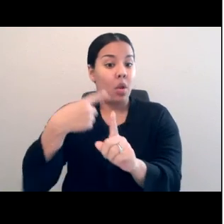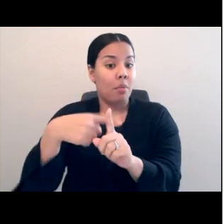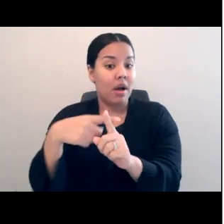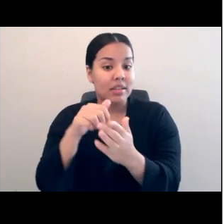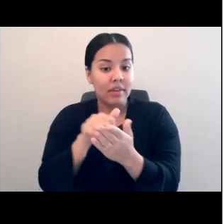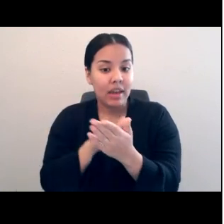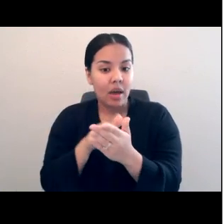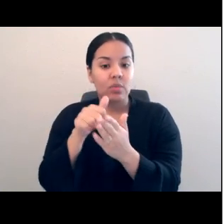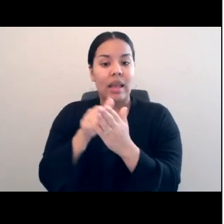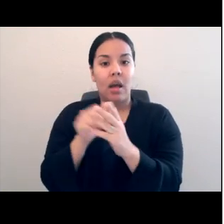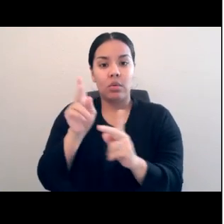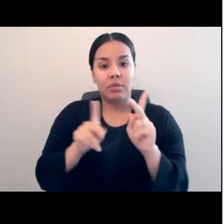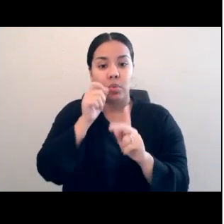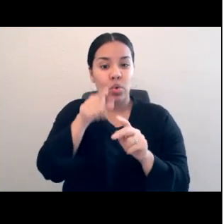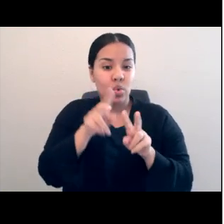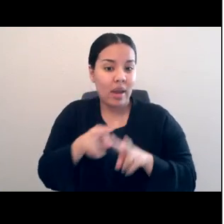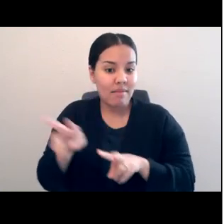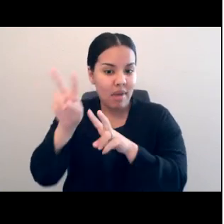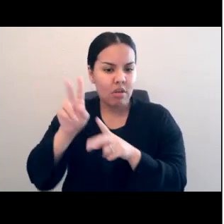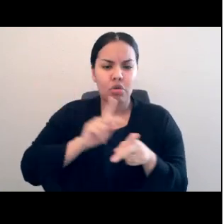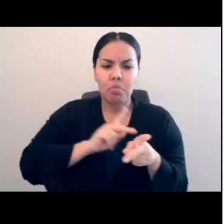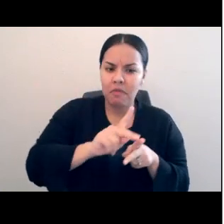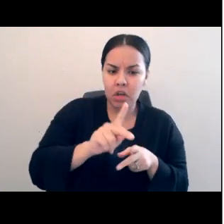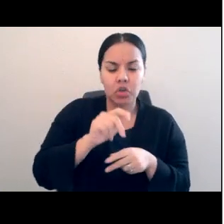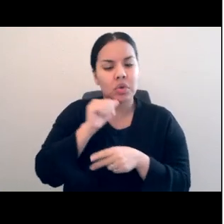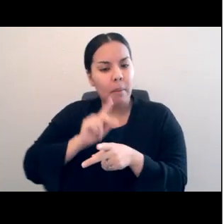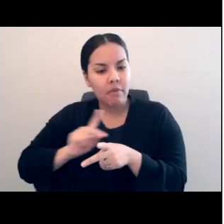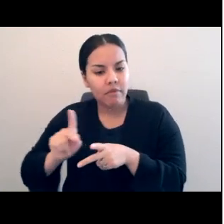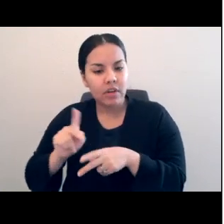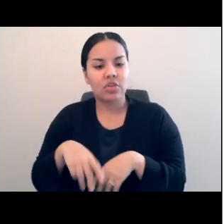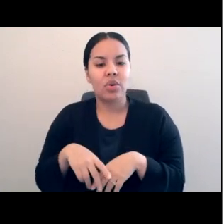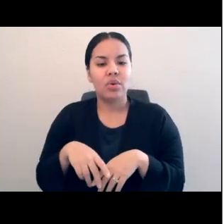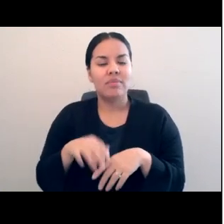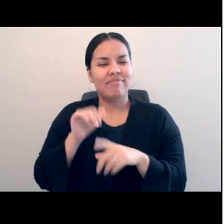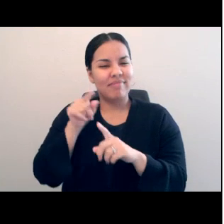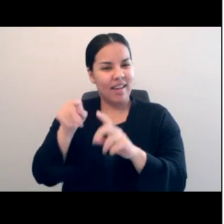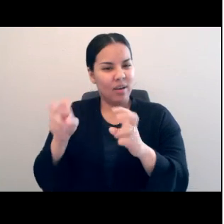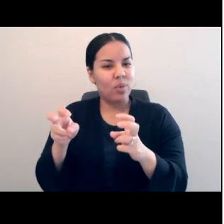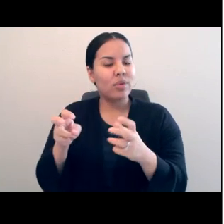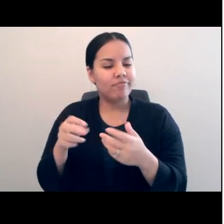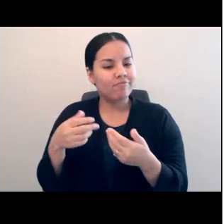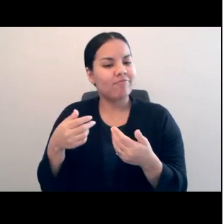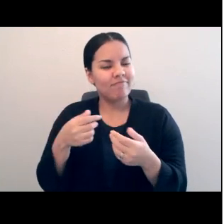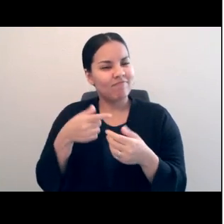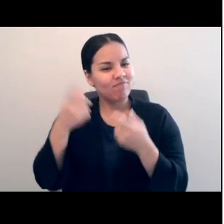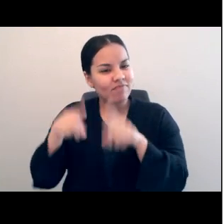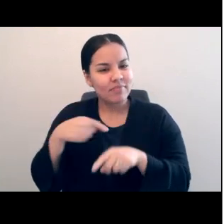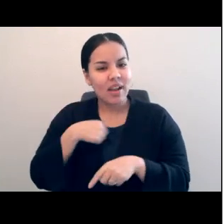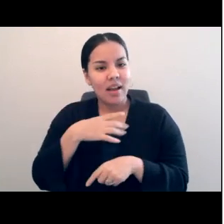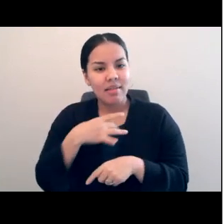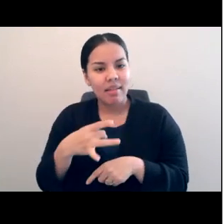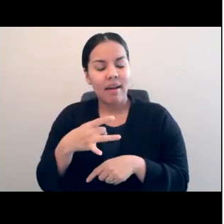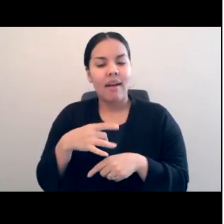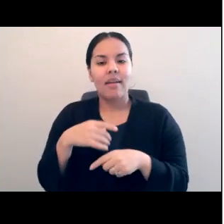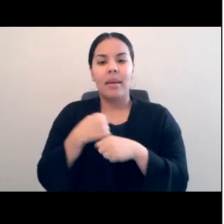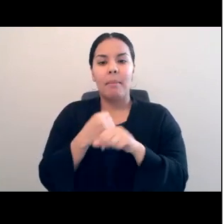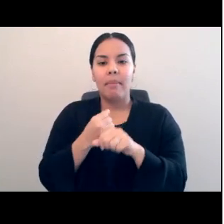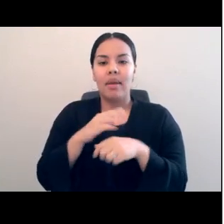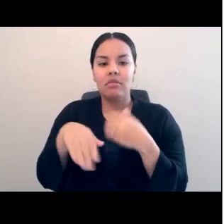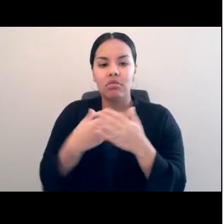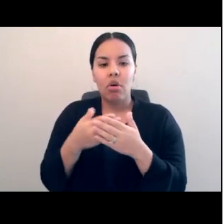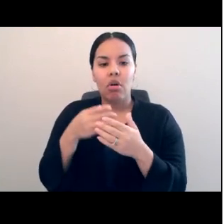of people you admire, professional and otherwise. And quote, I also like that Linguist Twitter makes alt-ac linguists visible. As